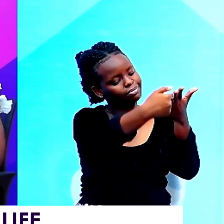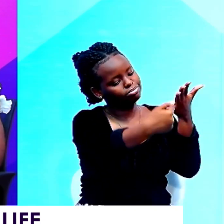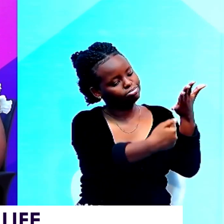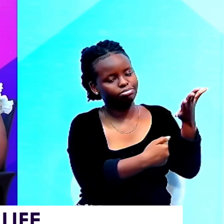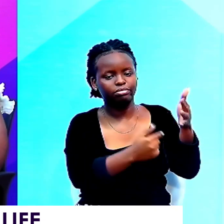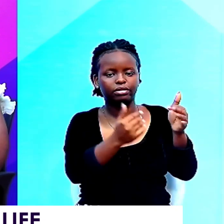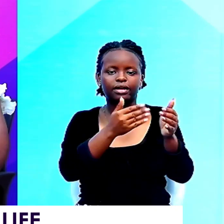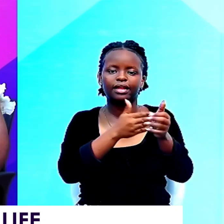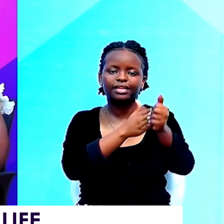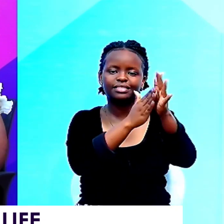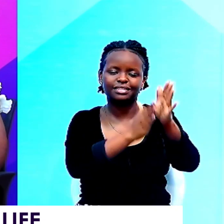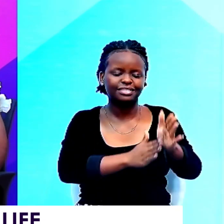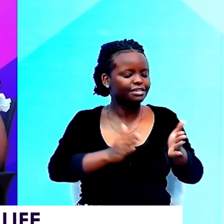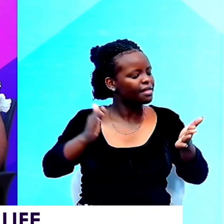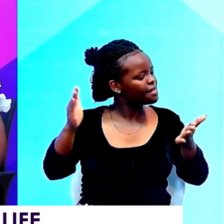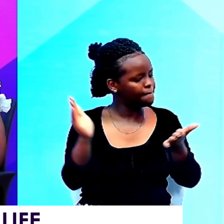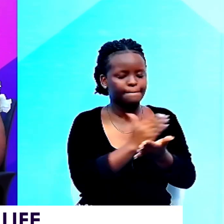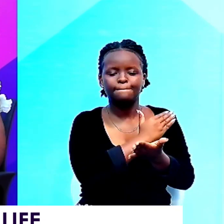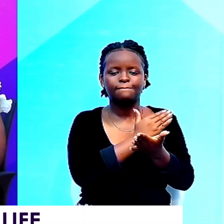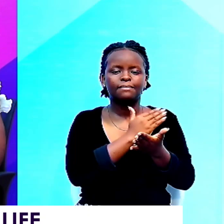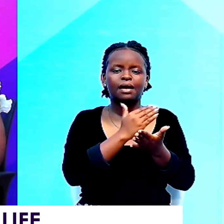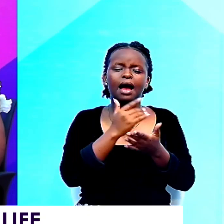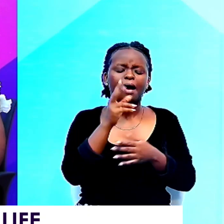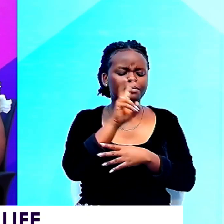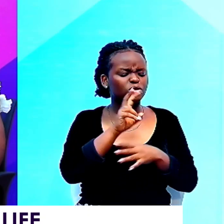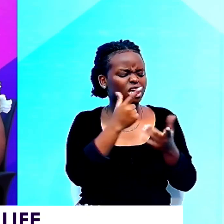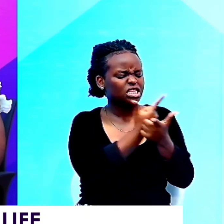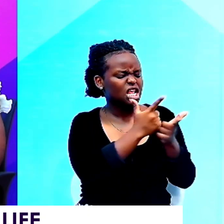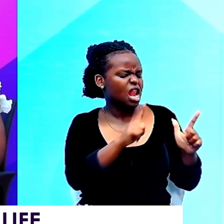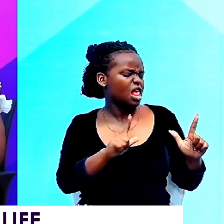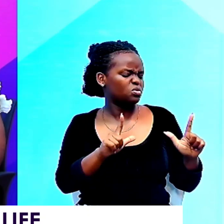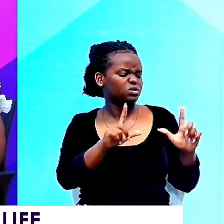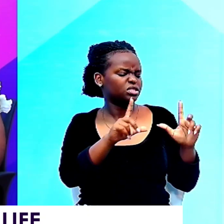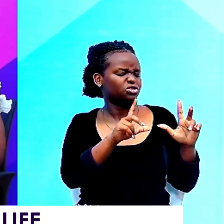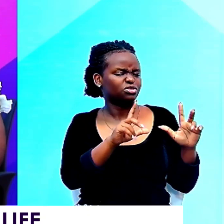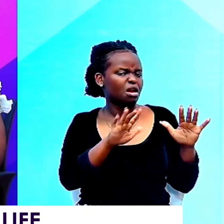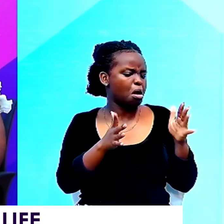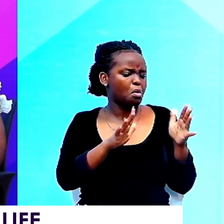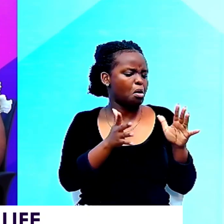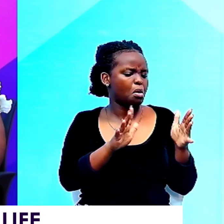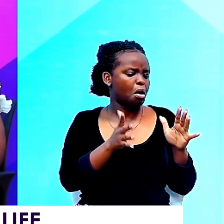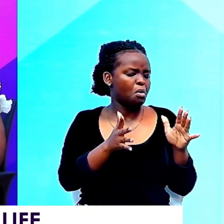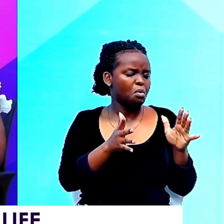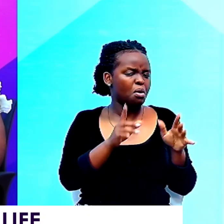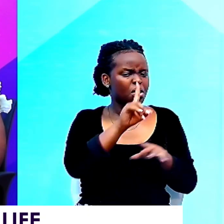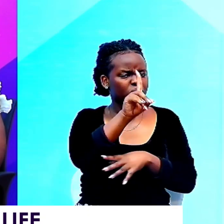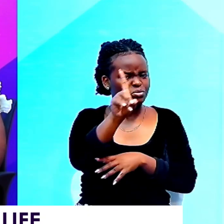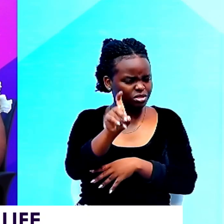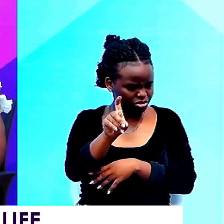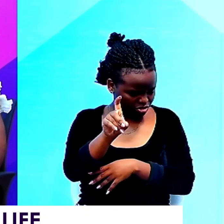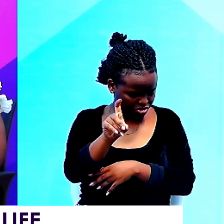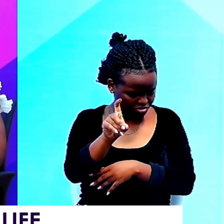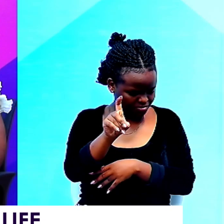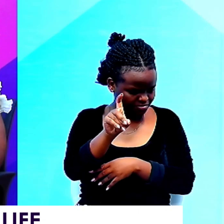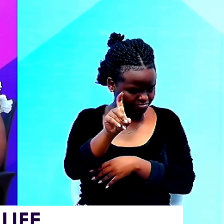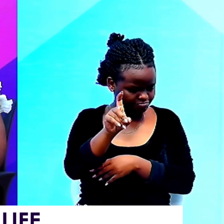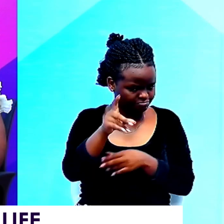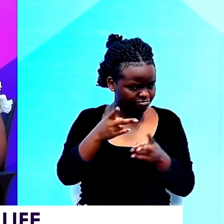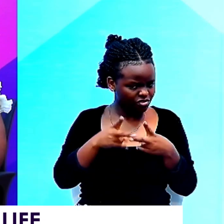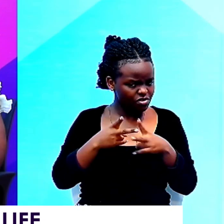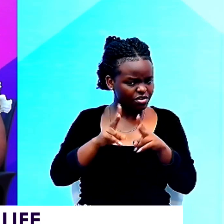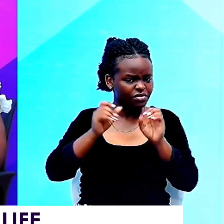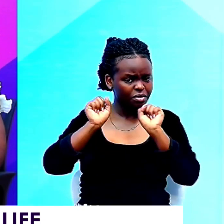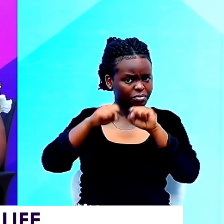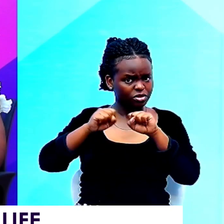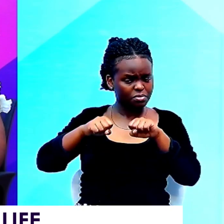at the language diet. I'm looking at all that. Let me ask you a question, Maureen. Is it really possible to do